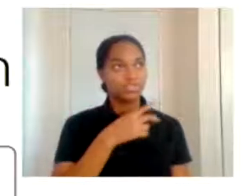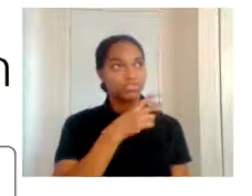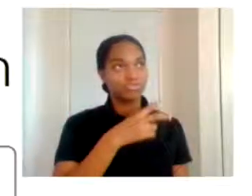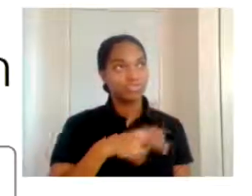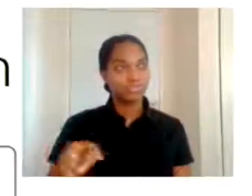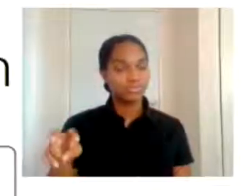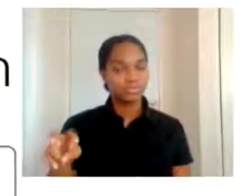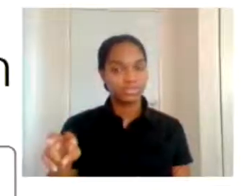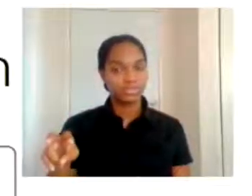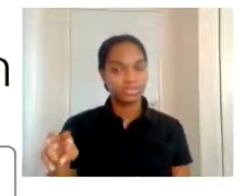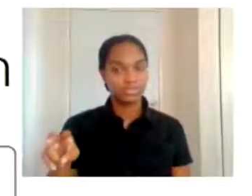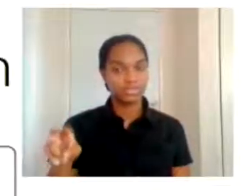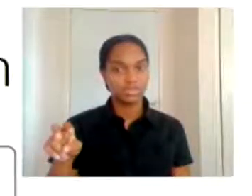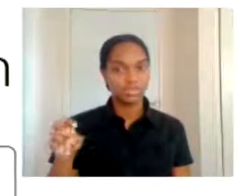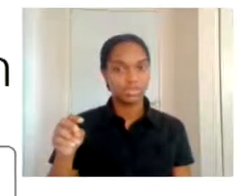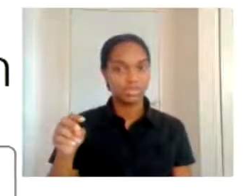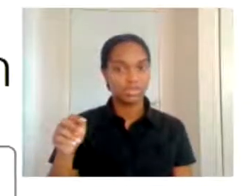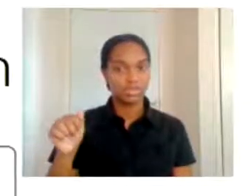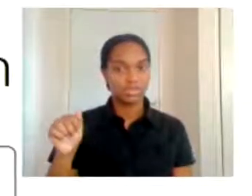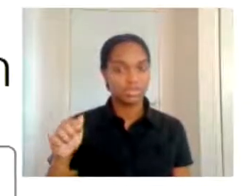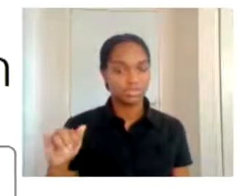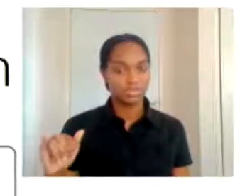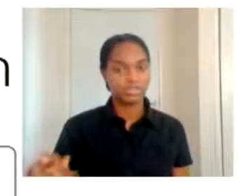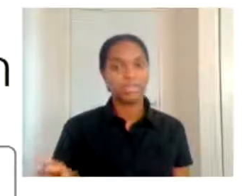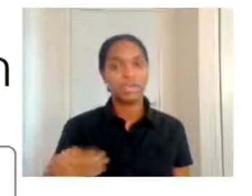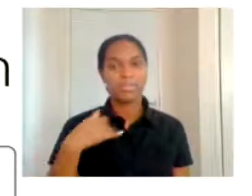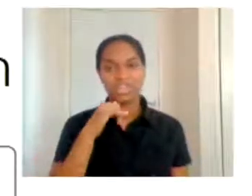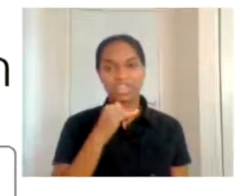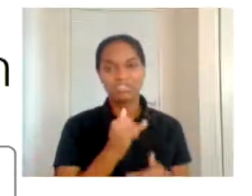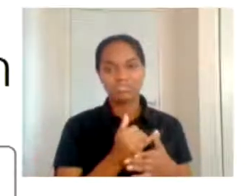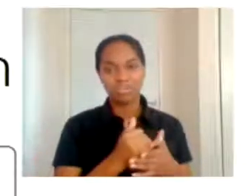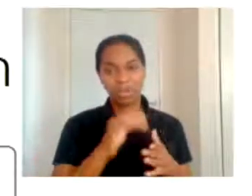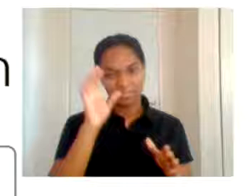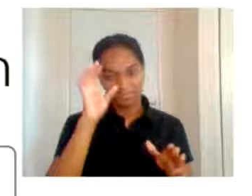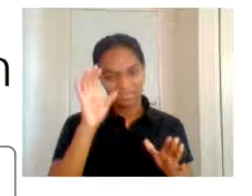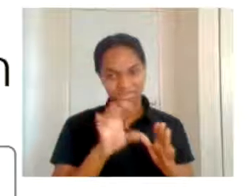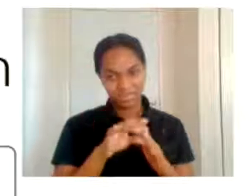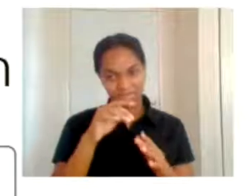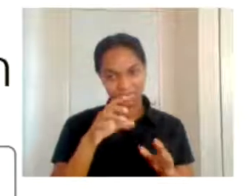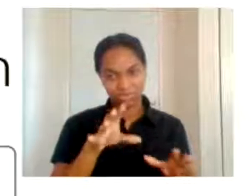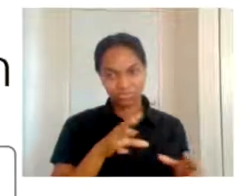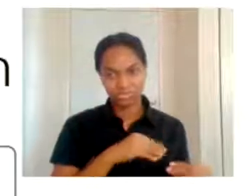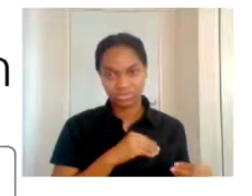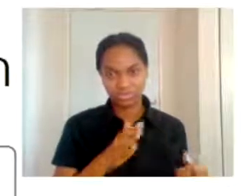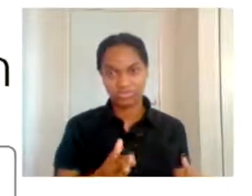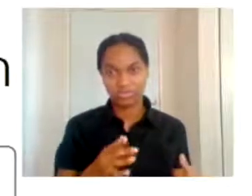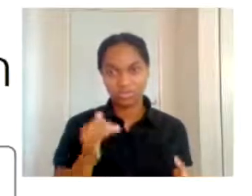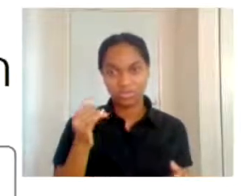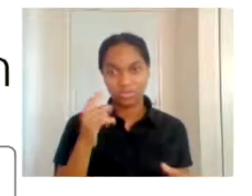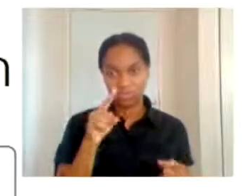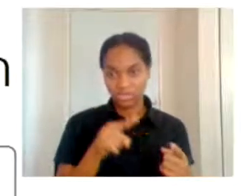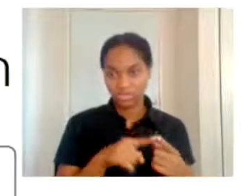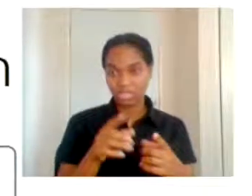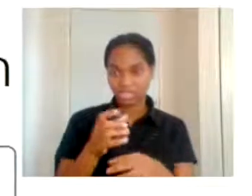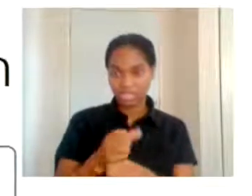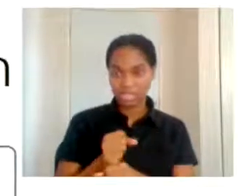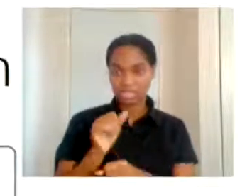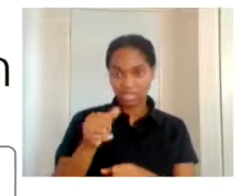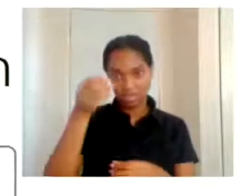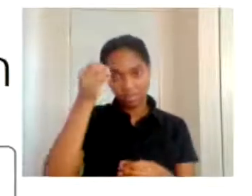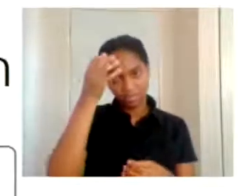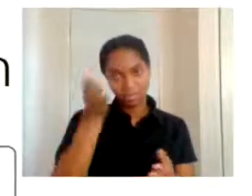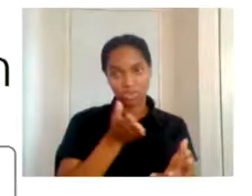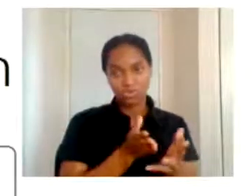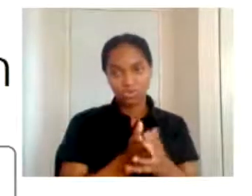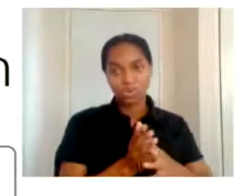What I didn't draw or complete the picture is the receiver, once it received that information through lower